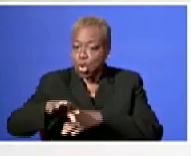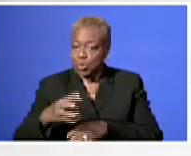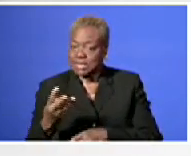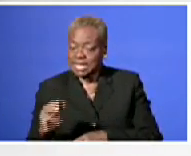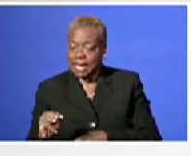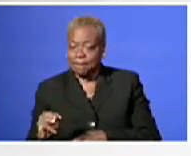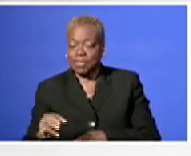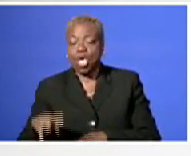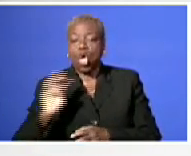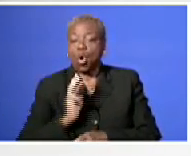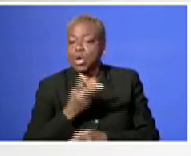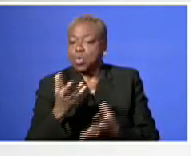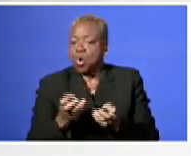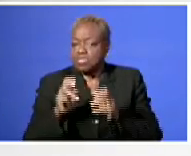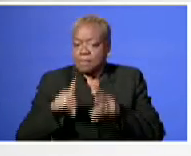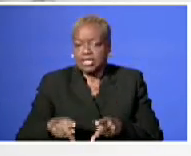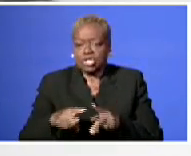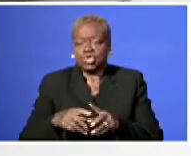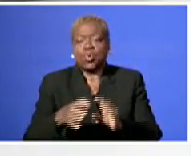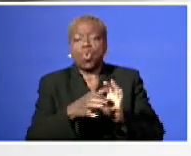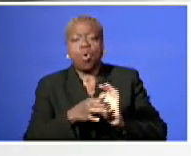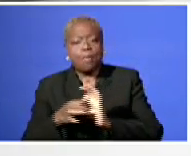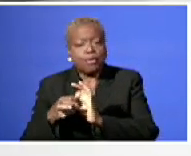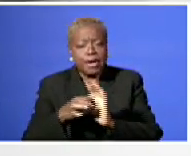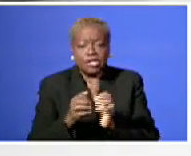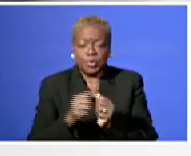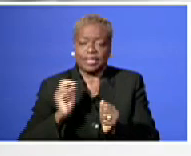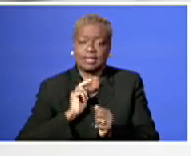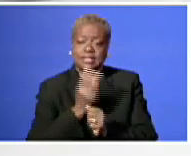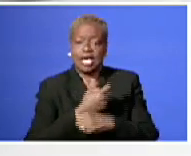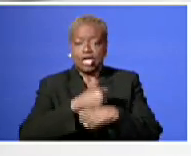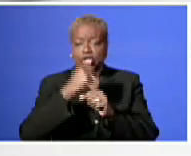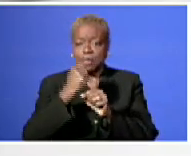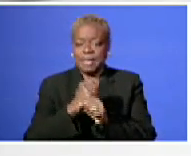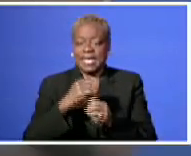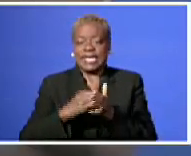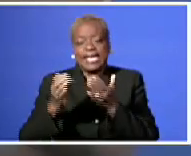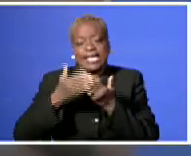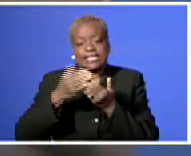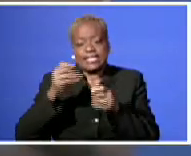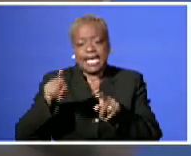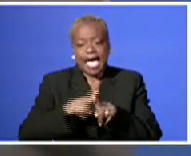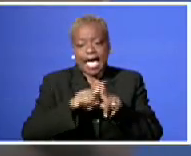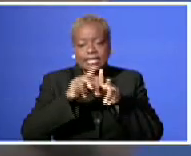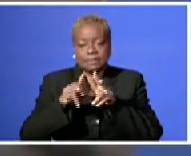cooperate with us and make this process as easy as possible.